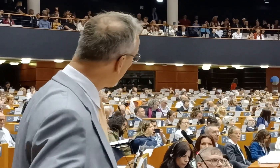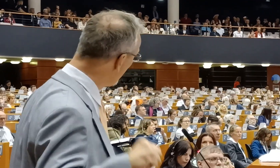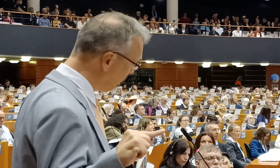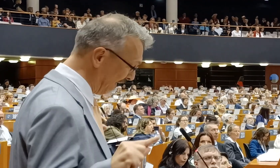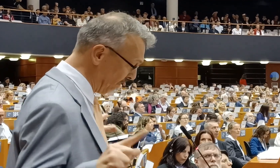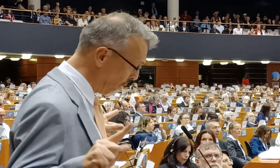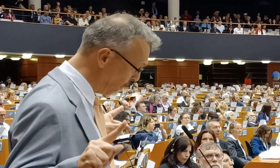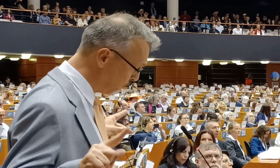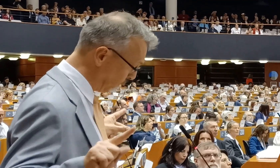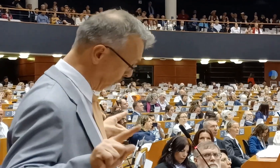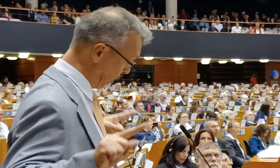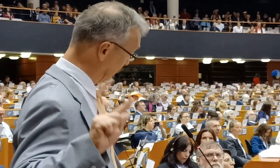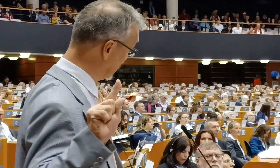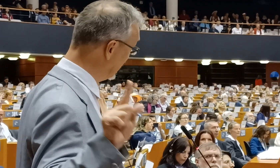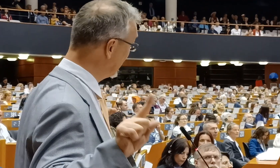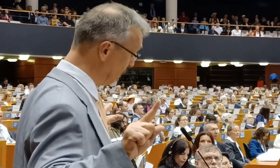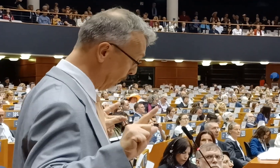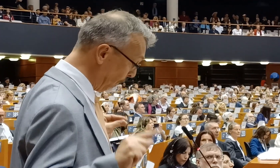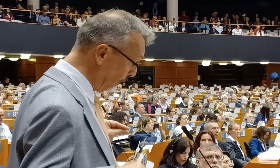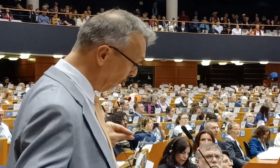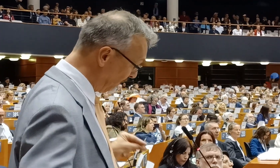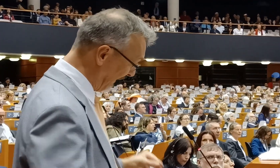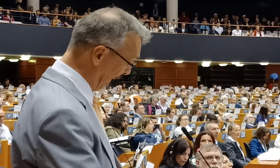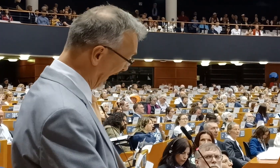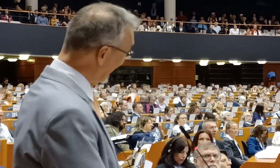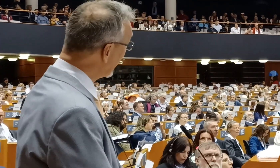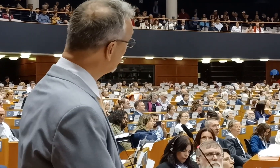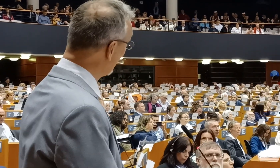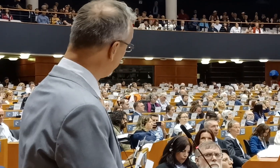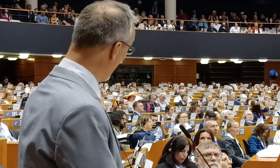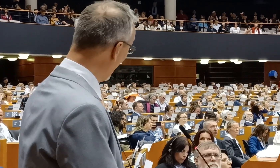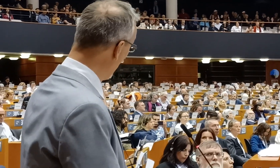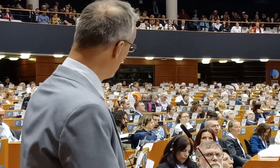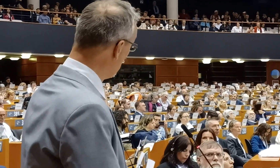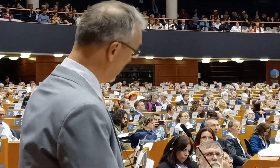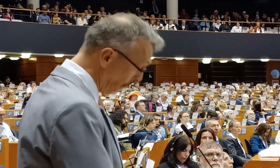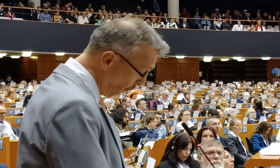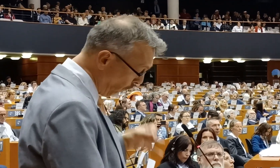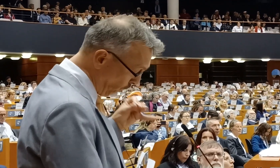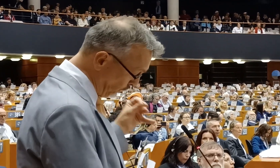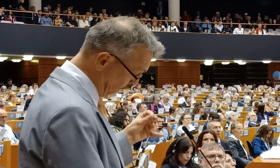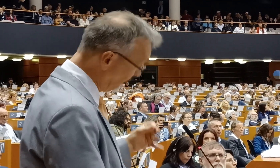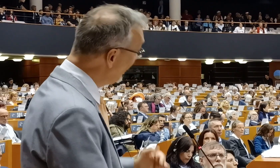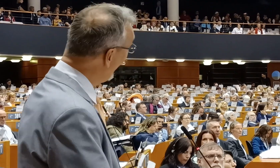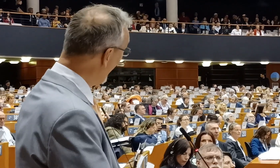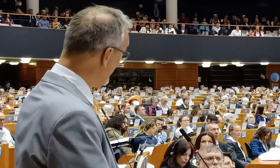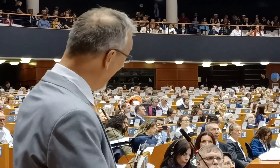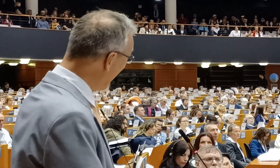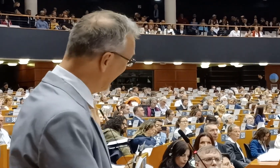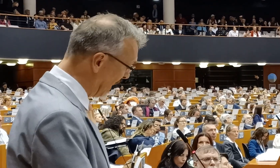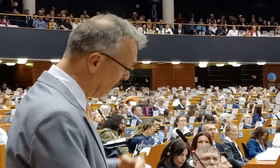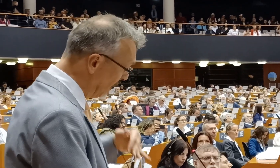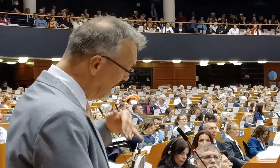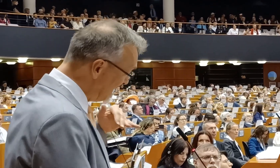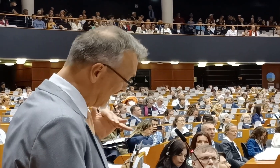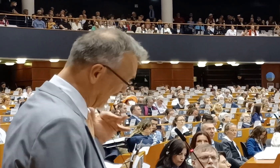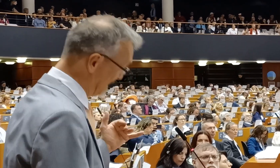Systematische Überprüfungen und Kontrollen der Einhaltung der Vorgaben und